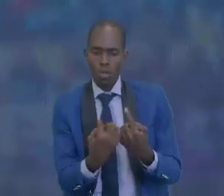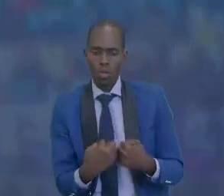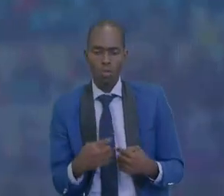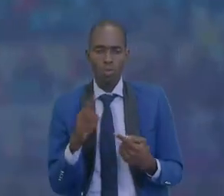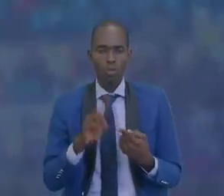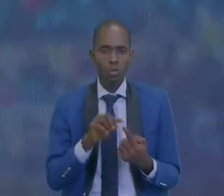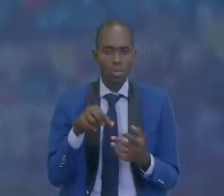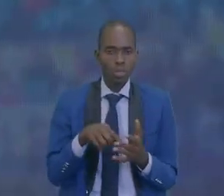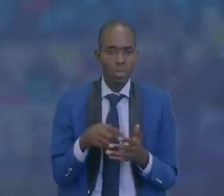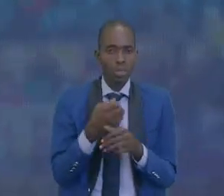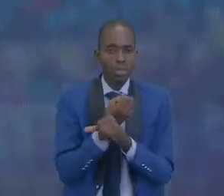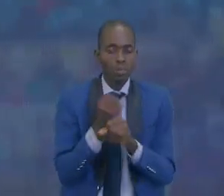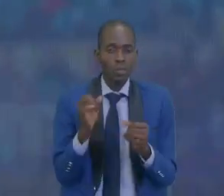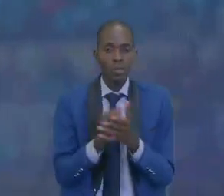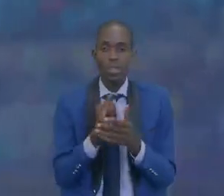joy.